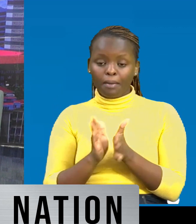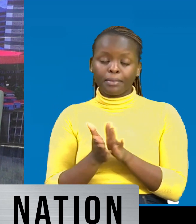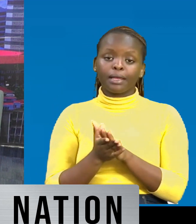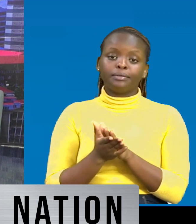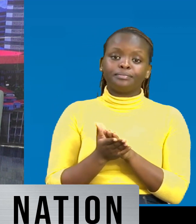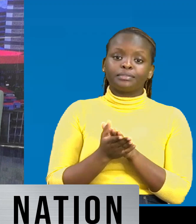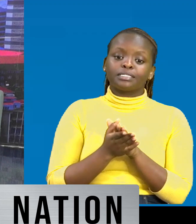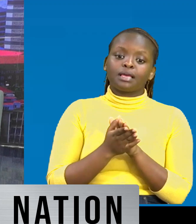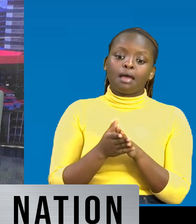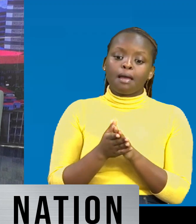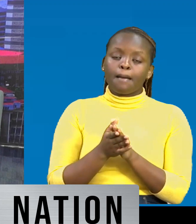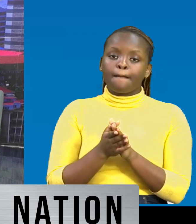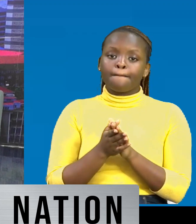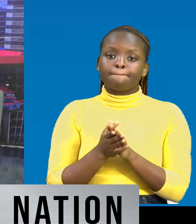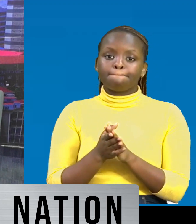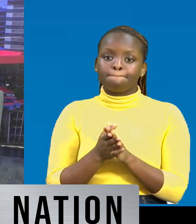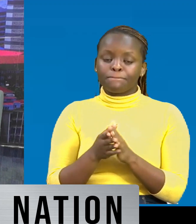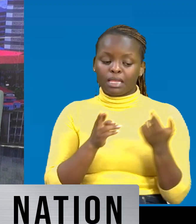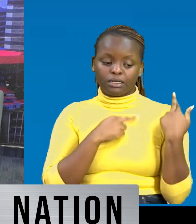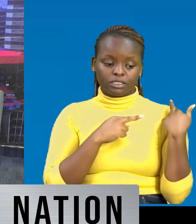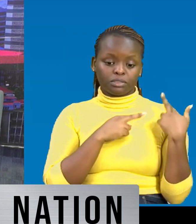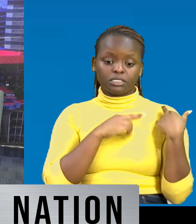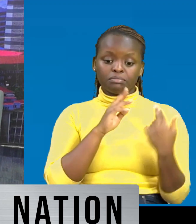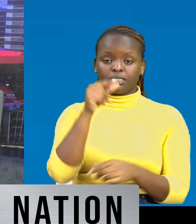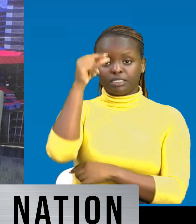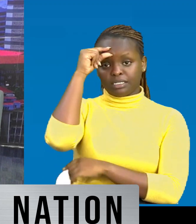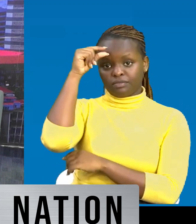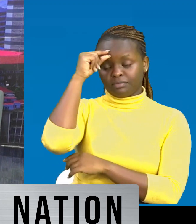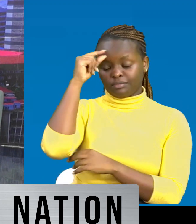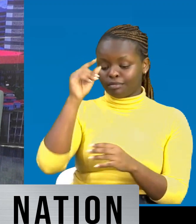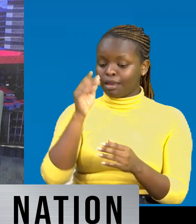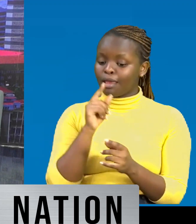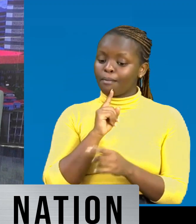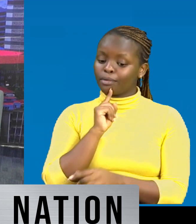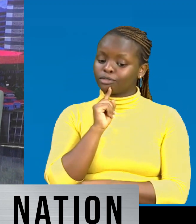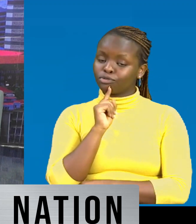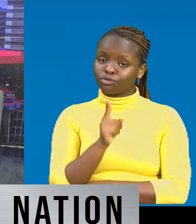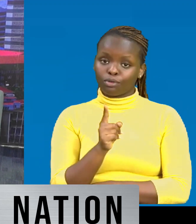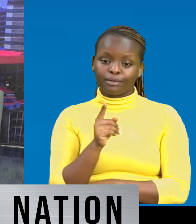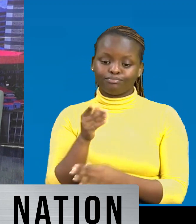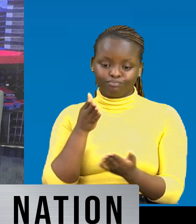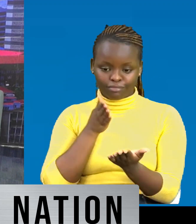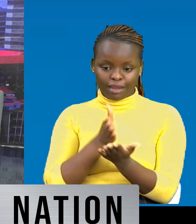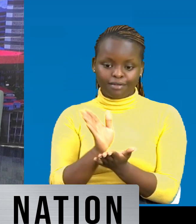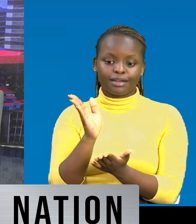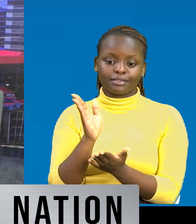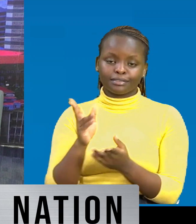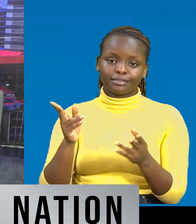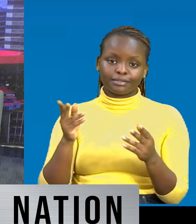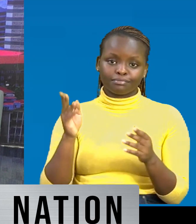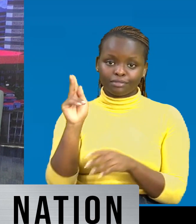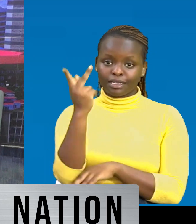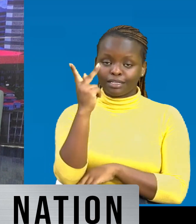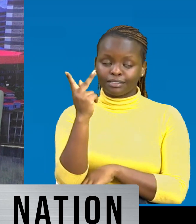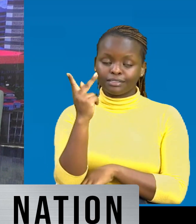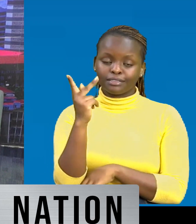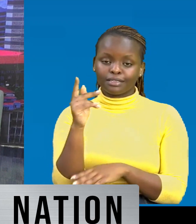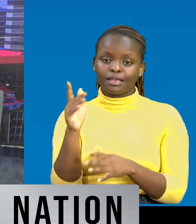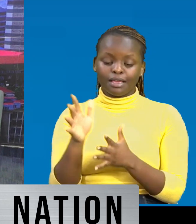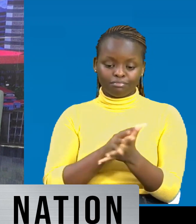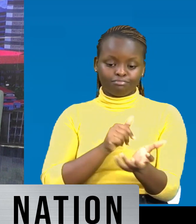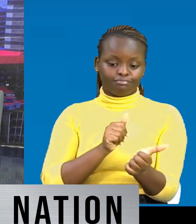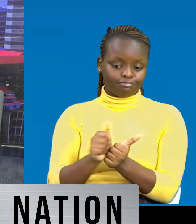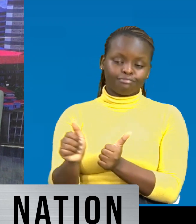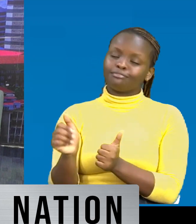becomes the mandate of the government, to ensure the rights of Kenyans are not violated, or they are not